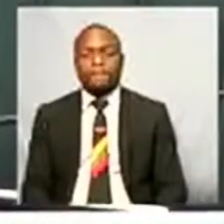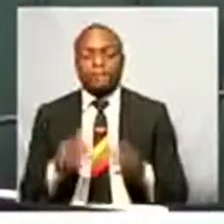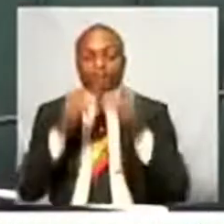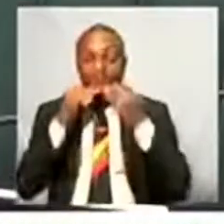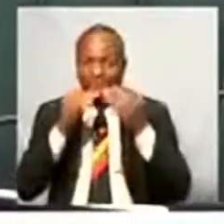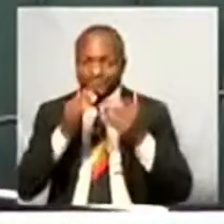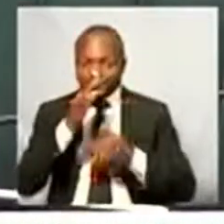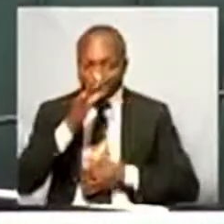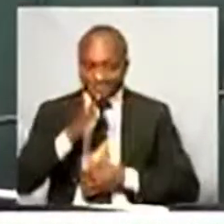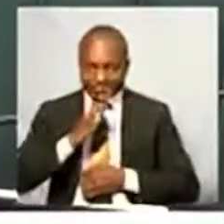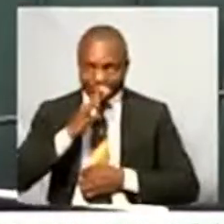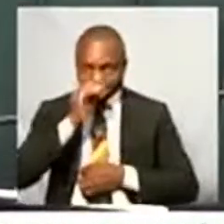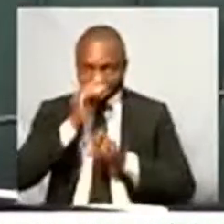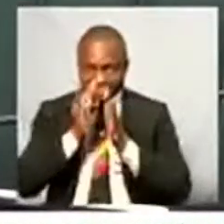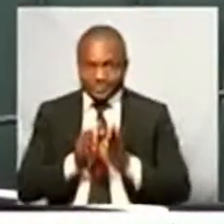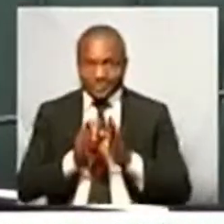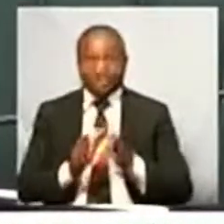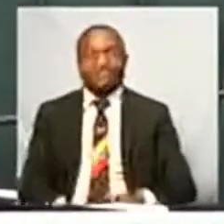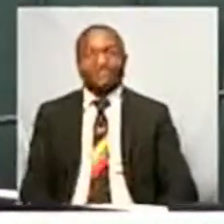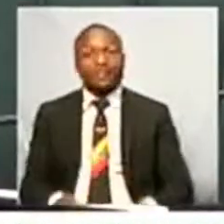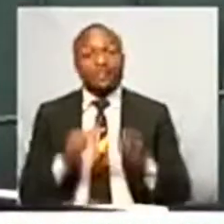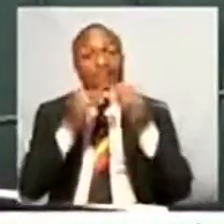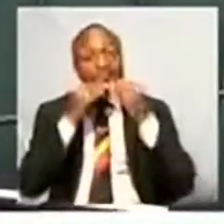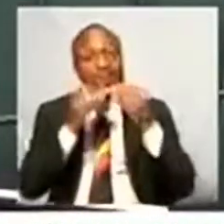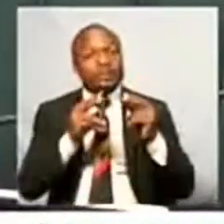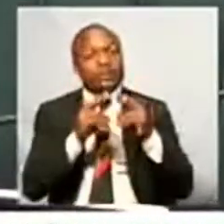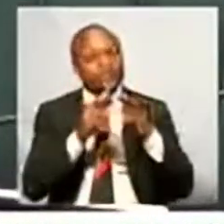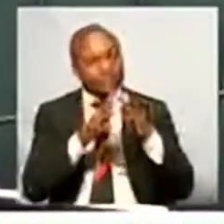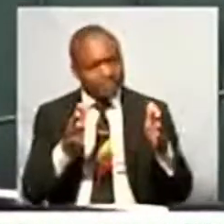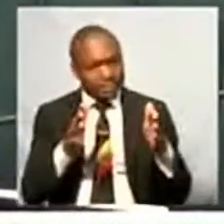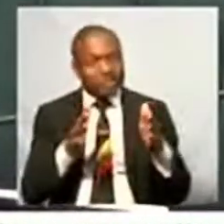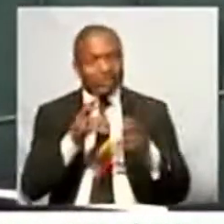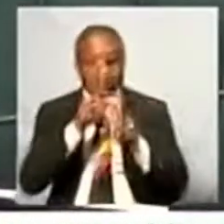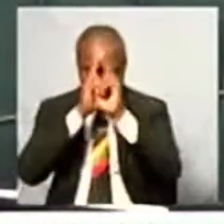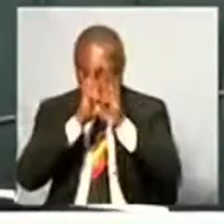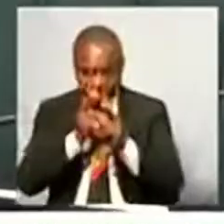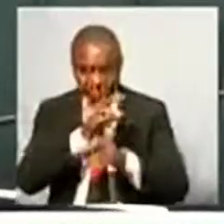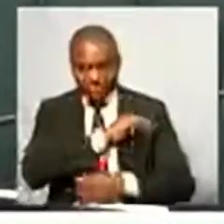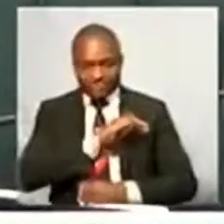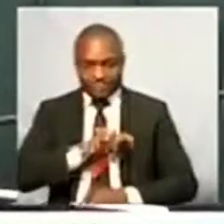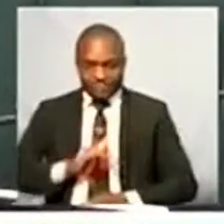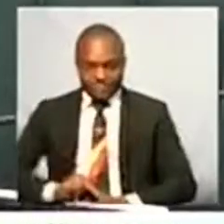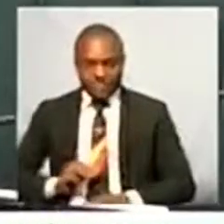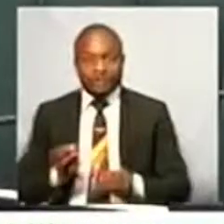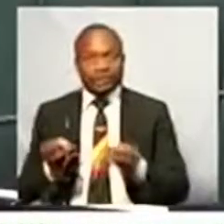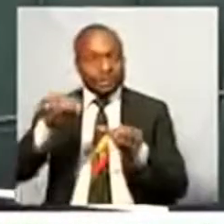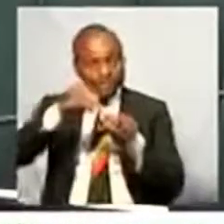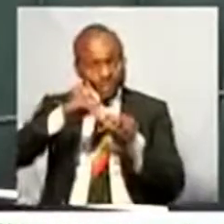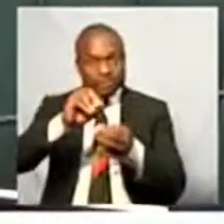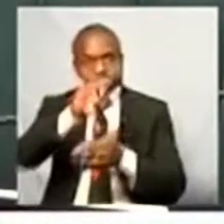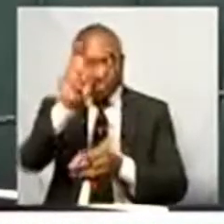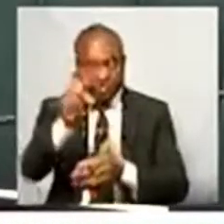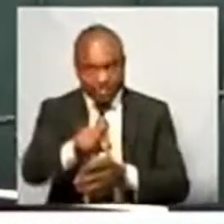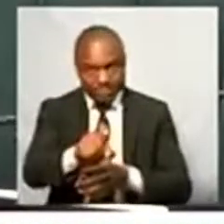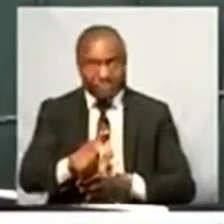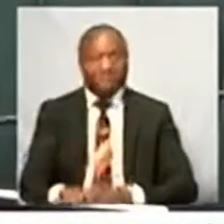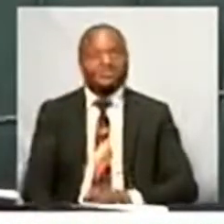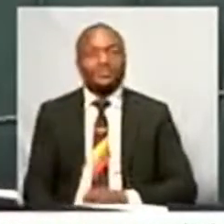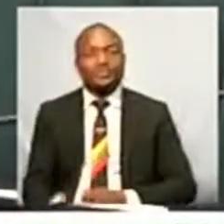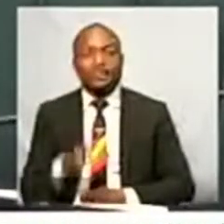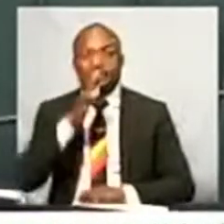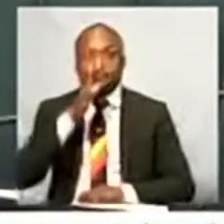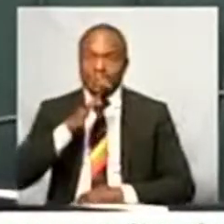Thank you, Madam Speaker, and thank you very much, Honourable Member, for that follow-up question.